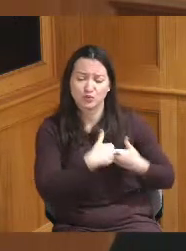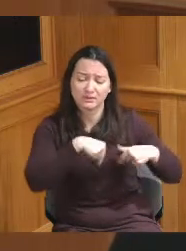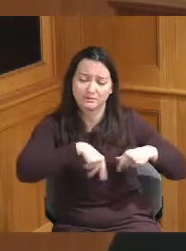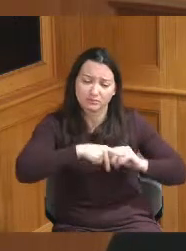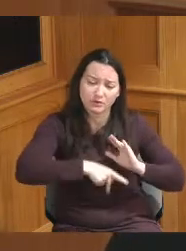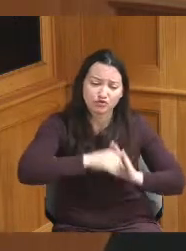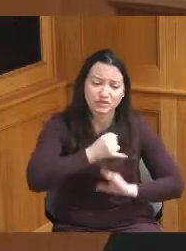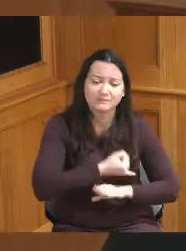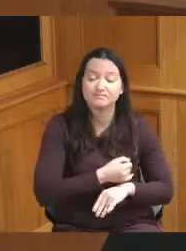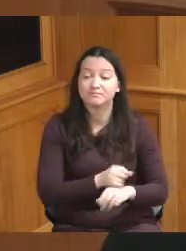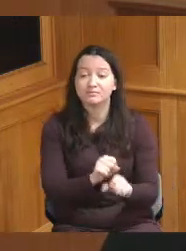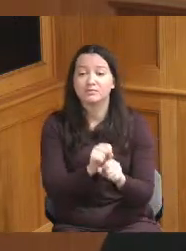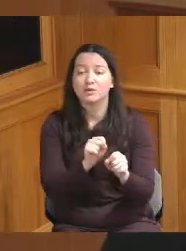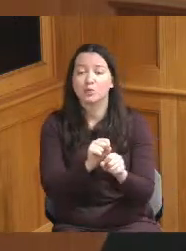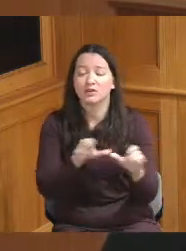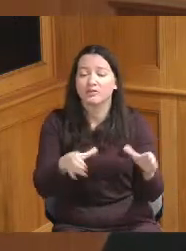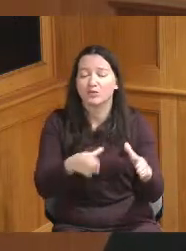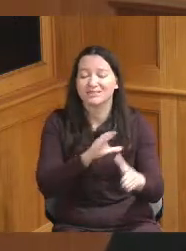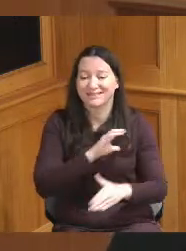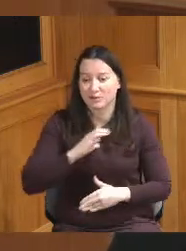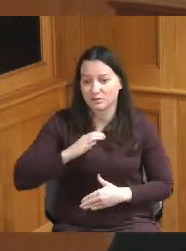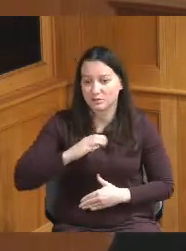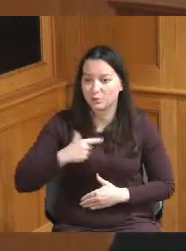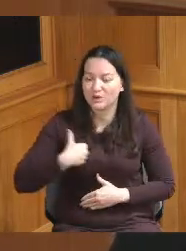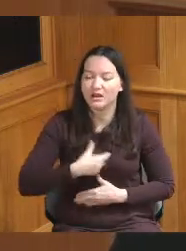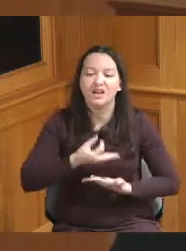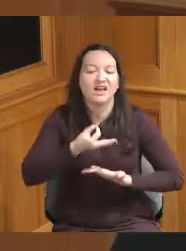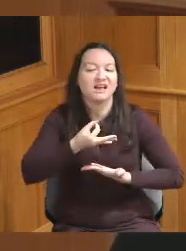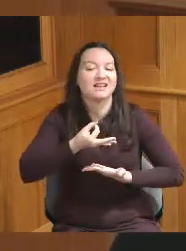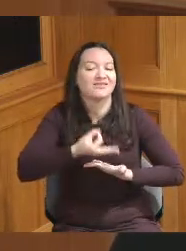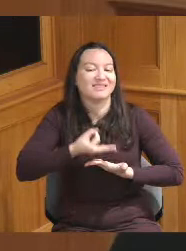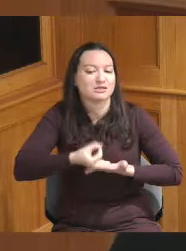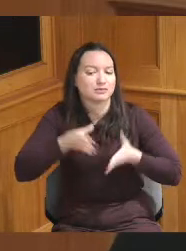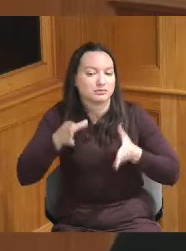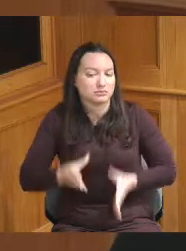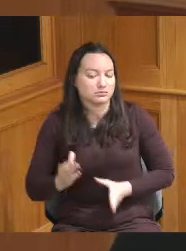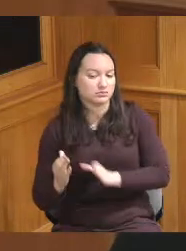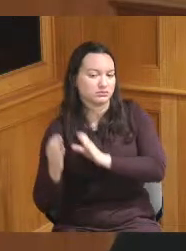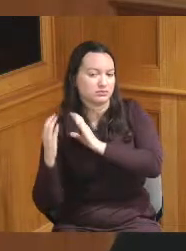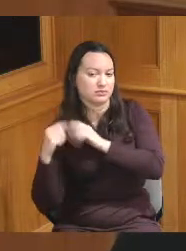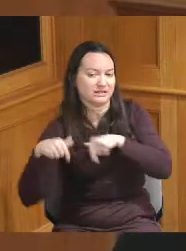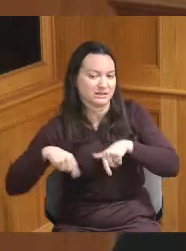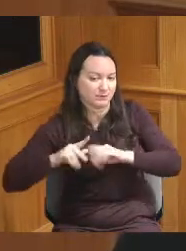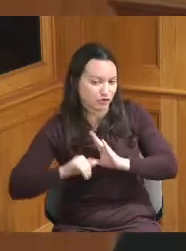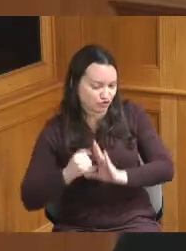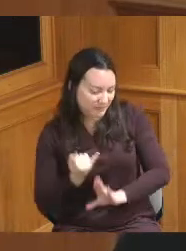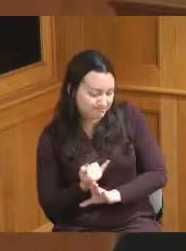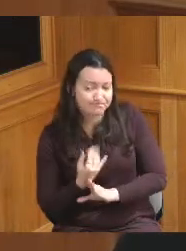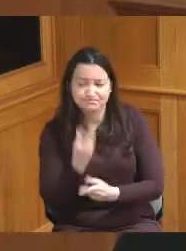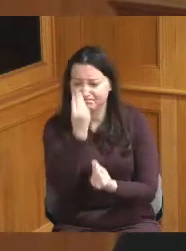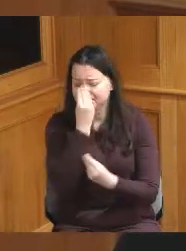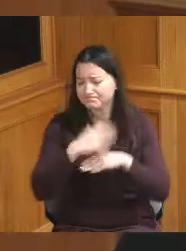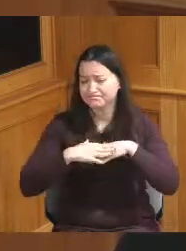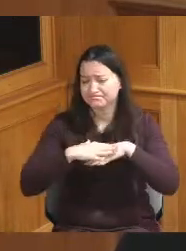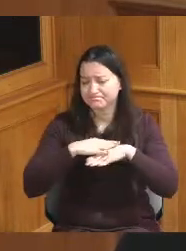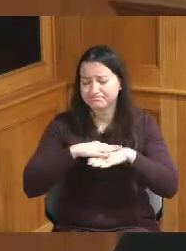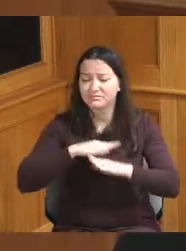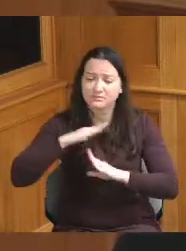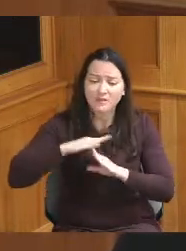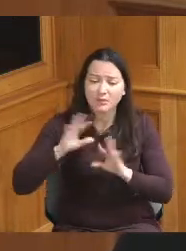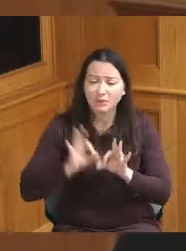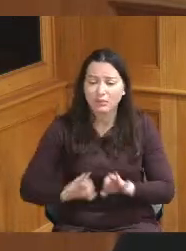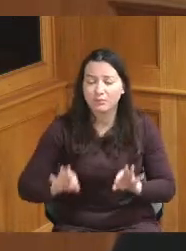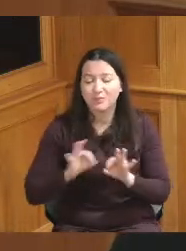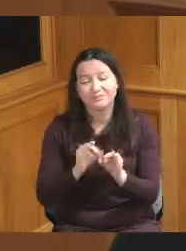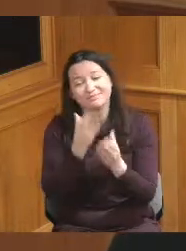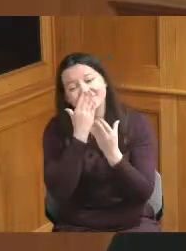project. The Workforce Council is serving as the fiscal agent for this project as well. So I wanted to share that overview, and most importantly, I wanted to